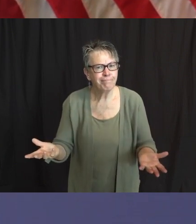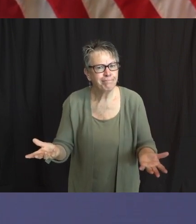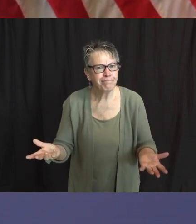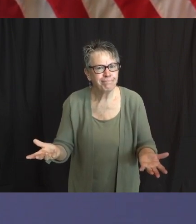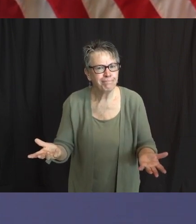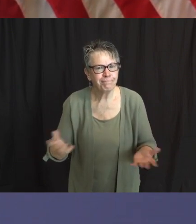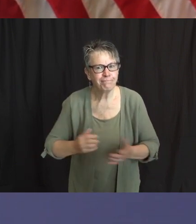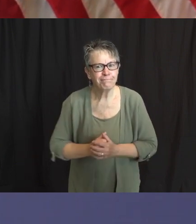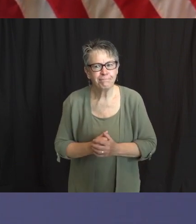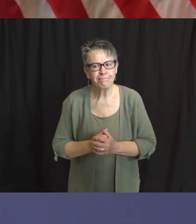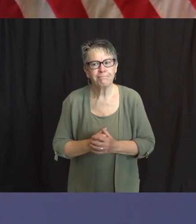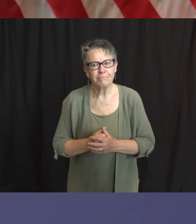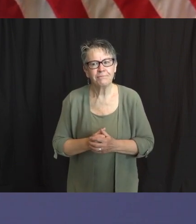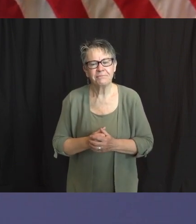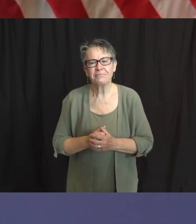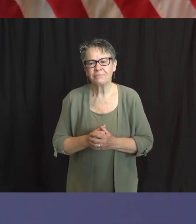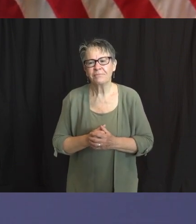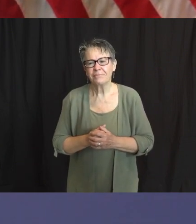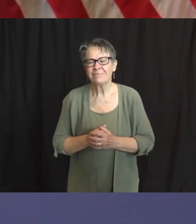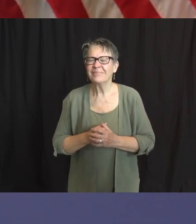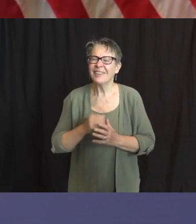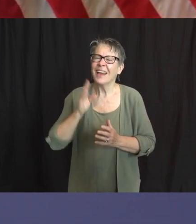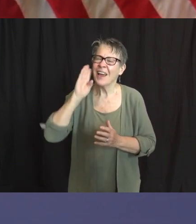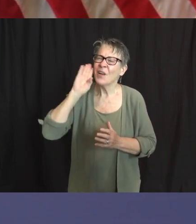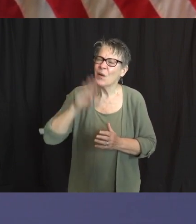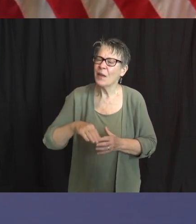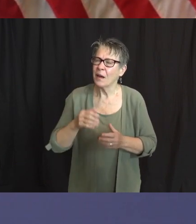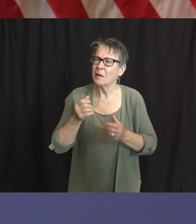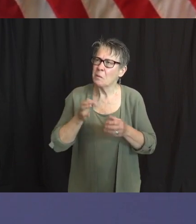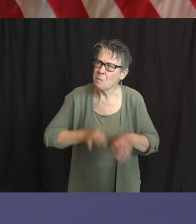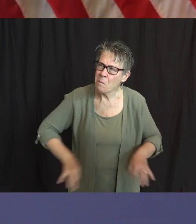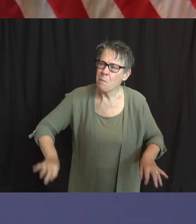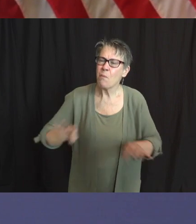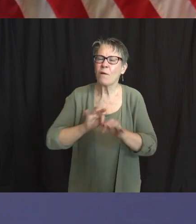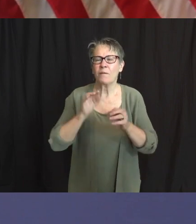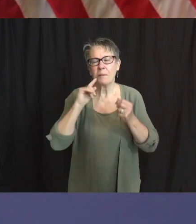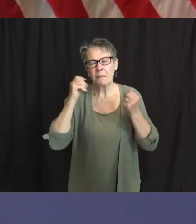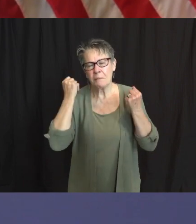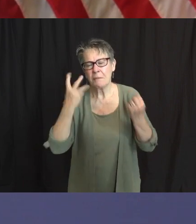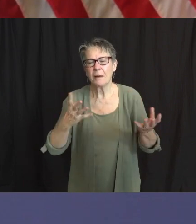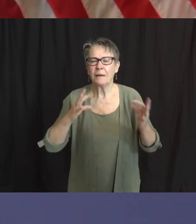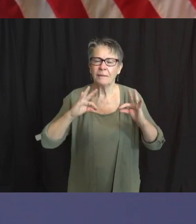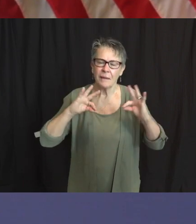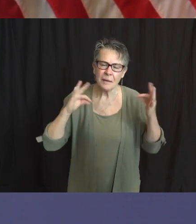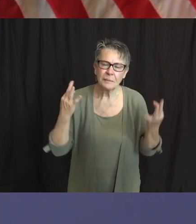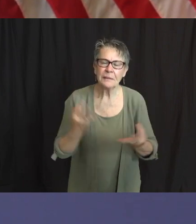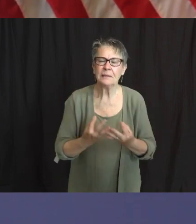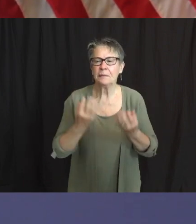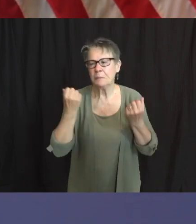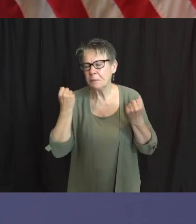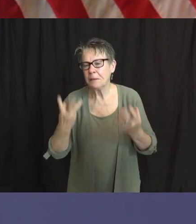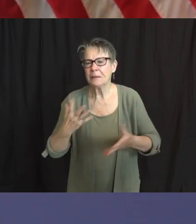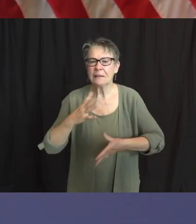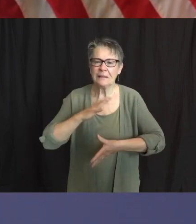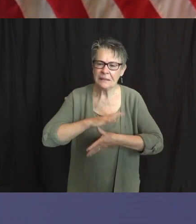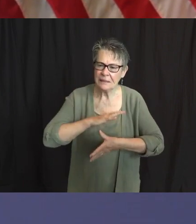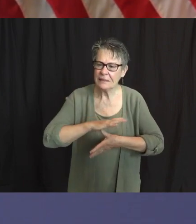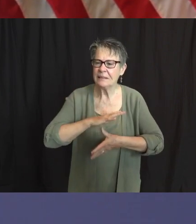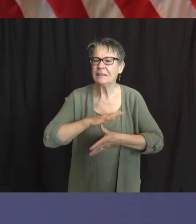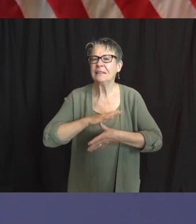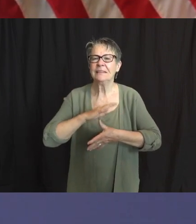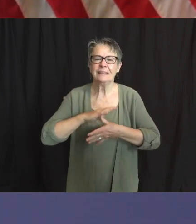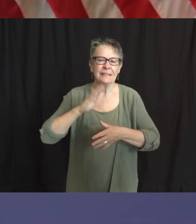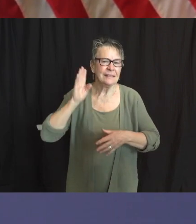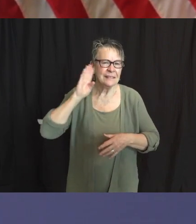recognize or hear from us that we, even though it's unusual and it's not traditional, it's no less a